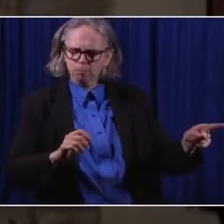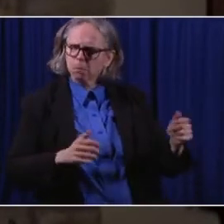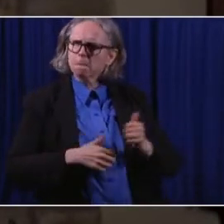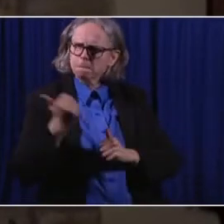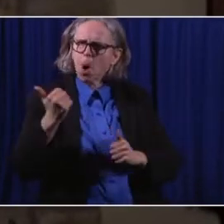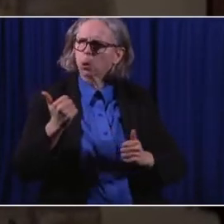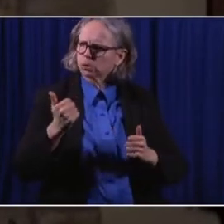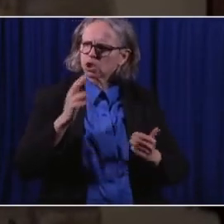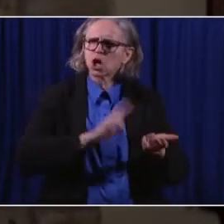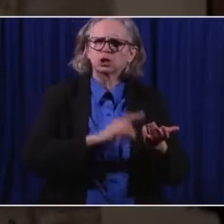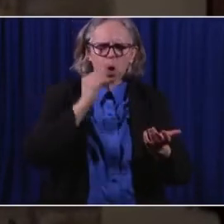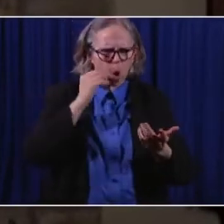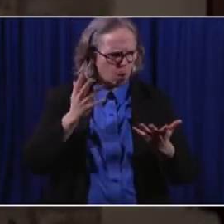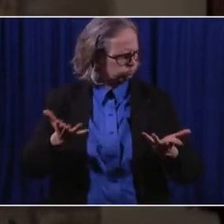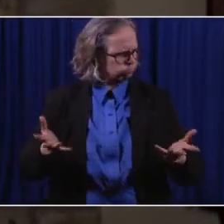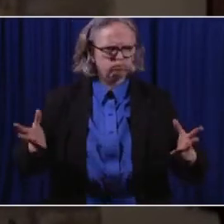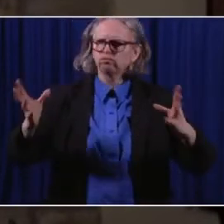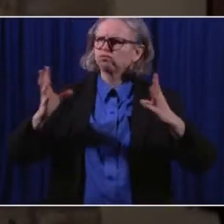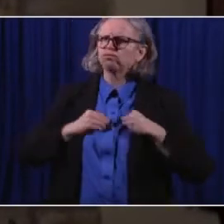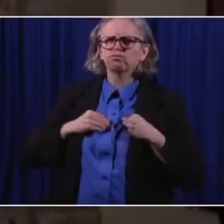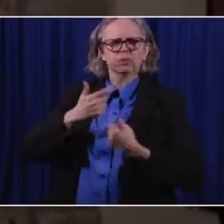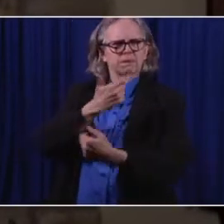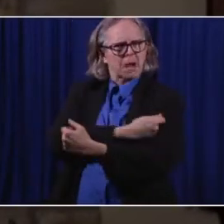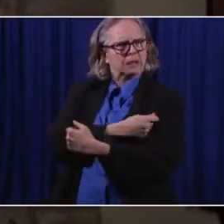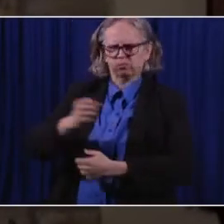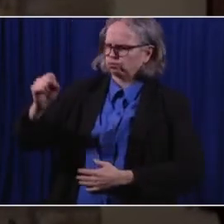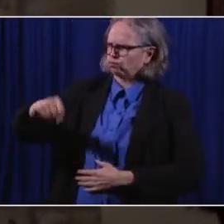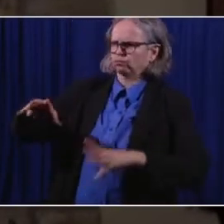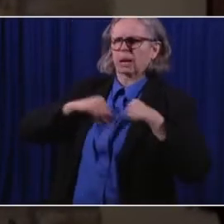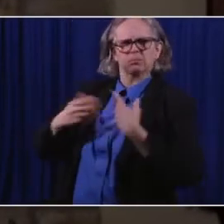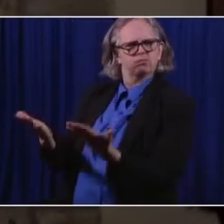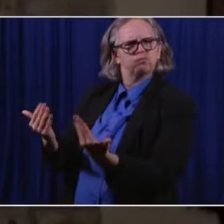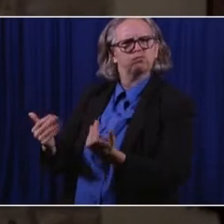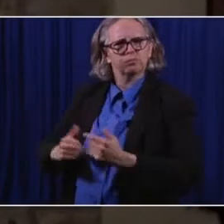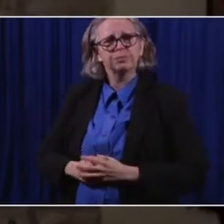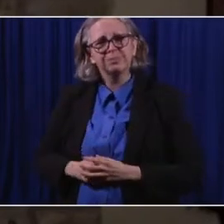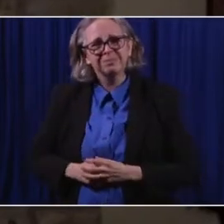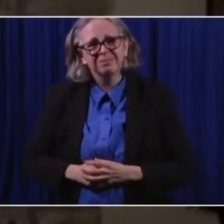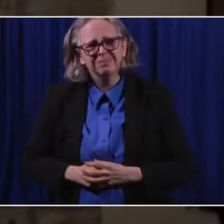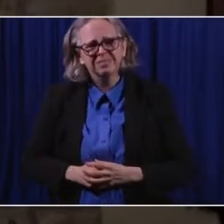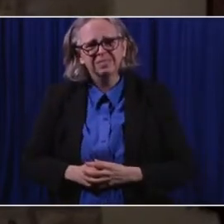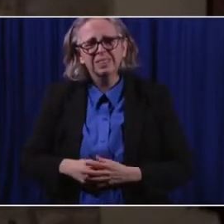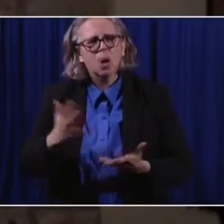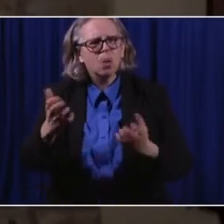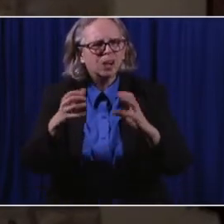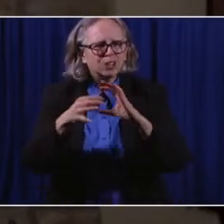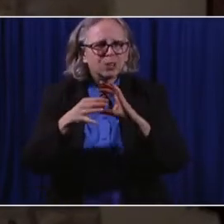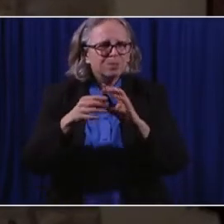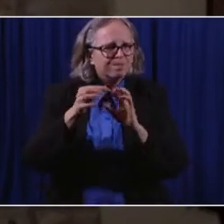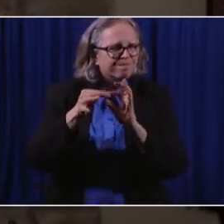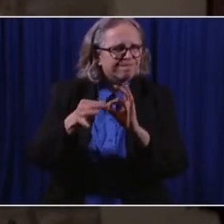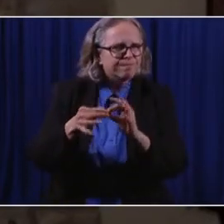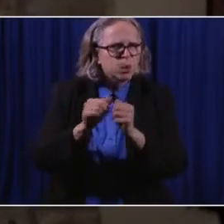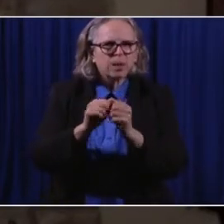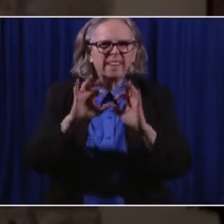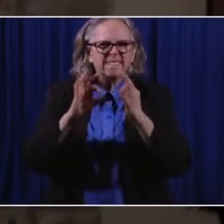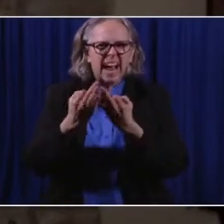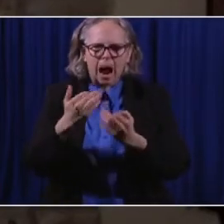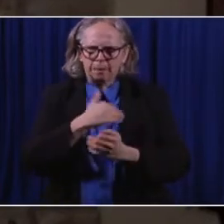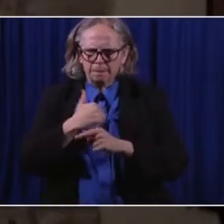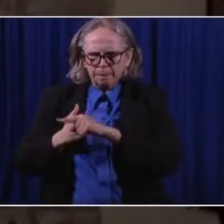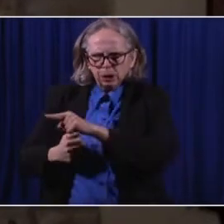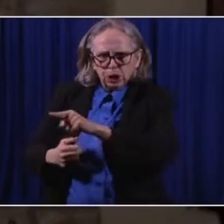taking that. I would speak now to family members who have someone in a nursing home. Unless there is some